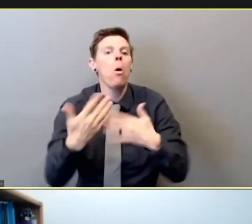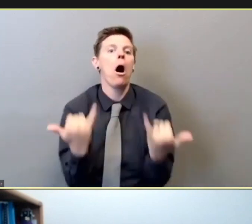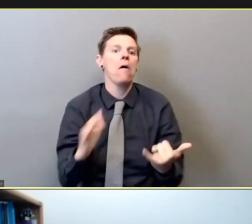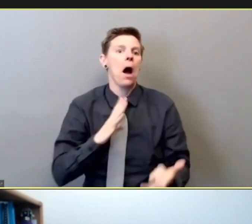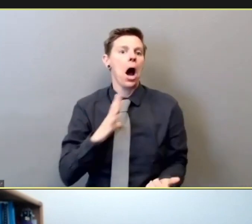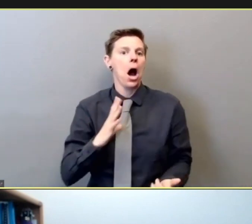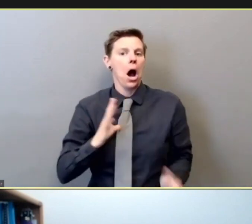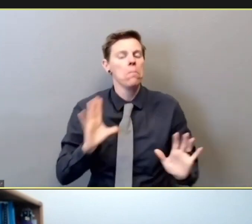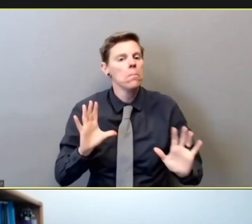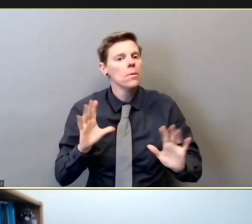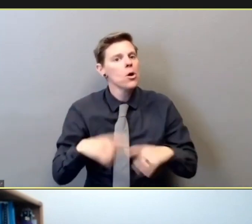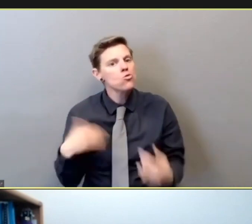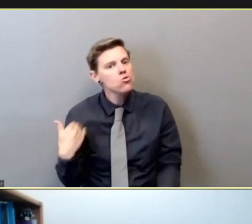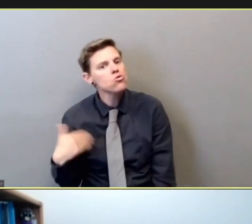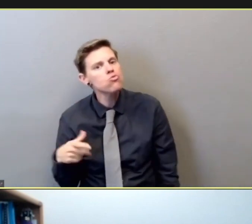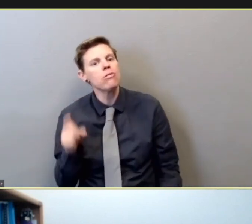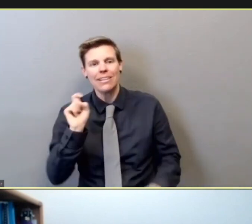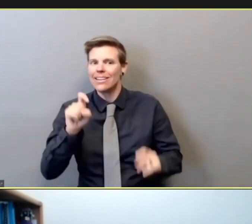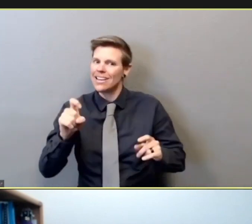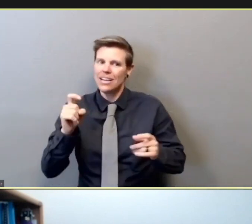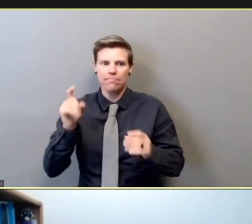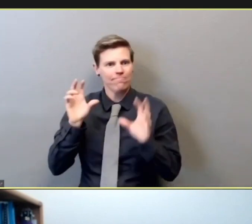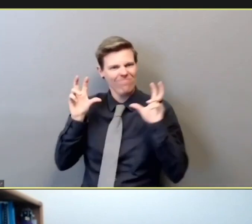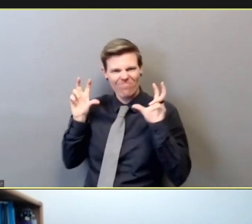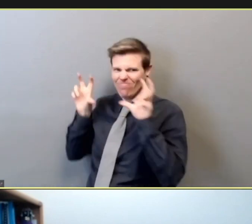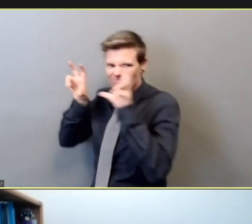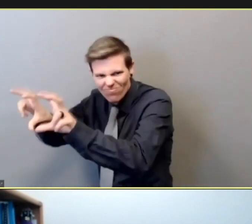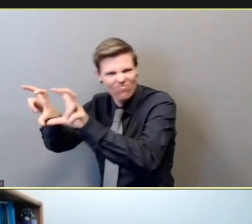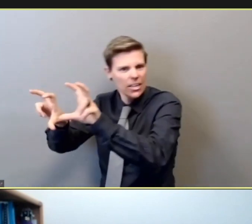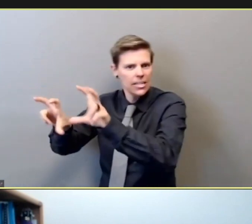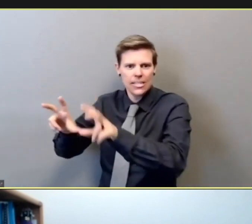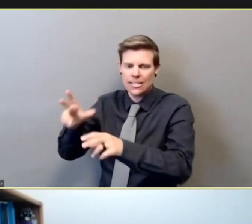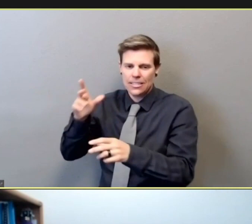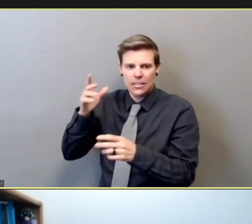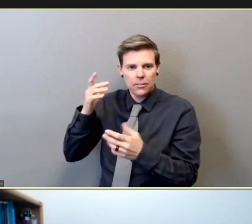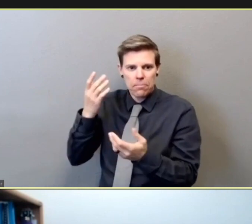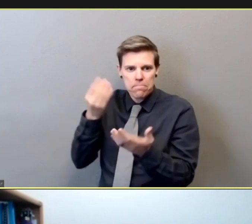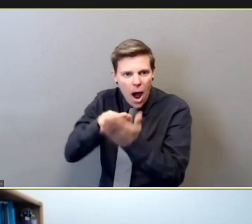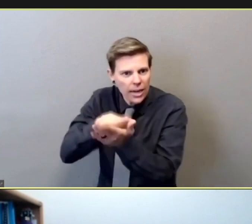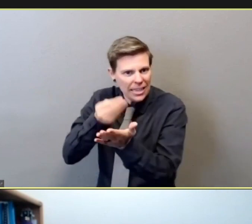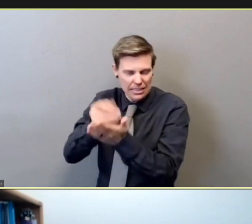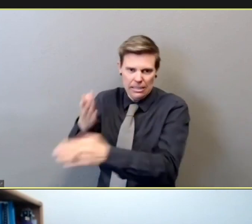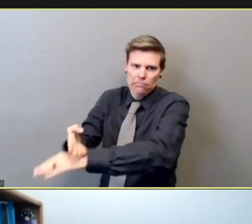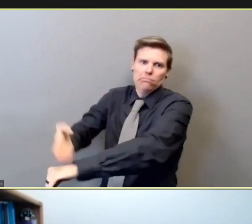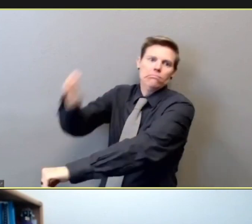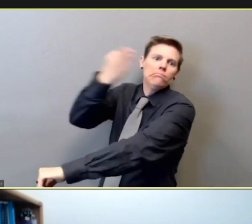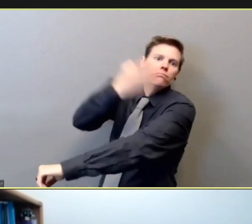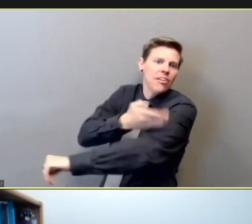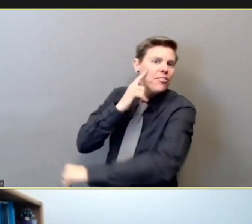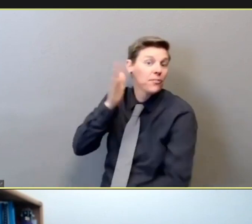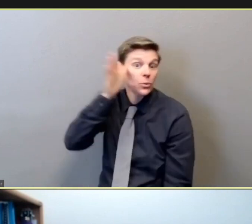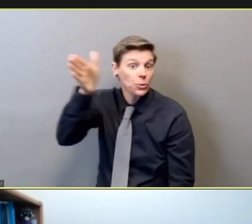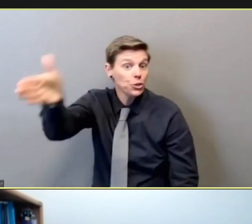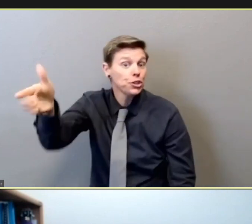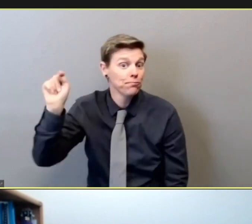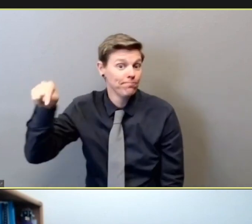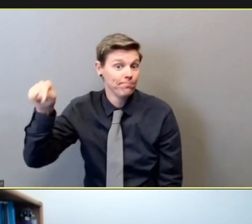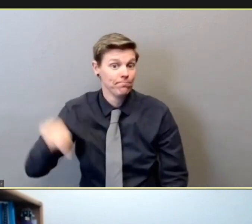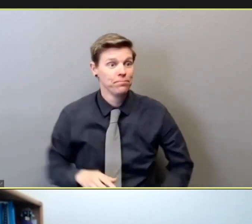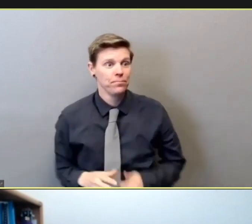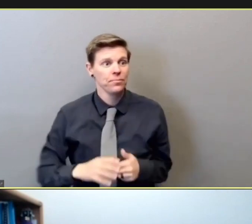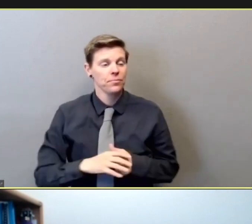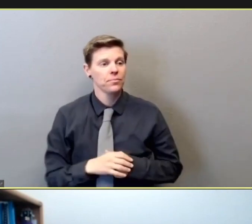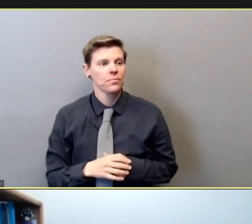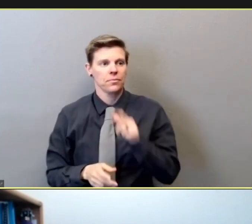that to those great points, that we've talked about social vulnerability index and how we have several zip codes,